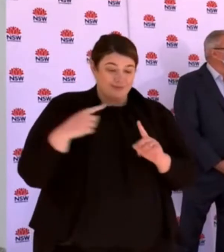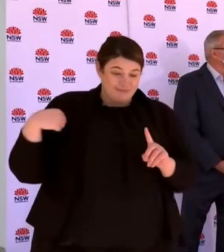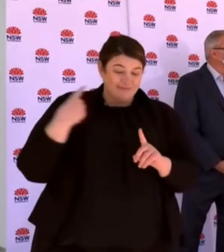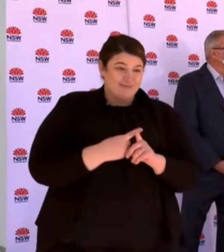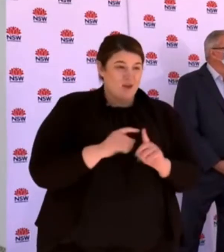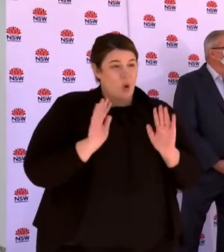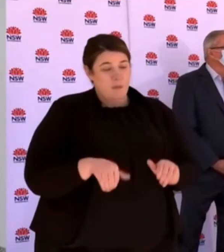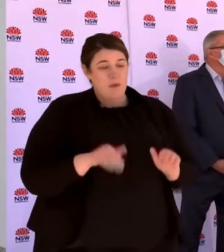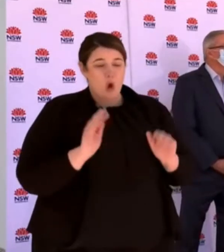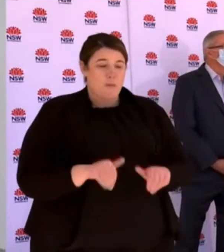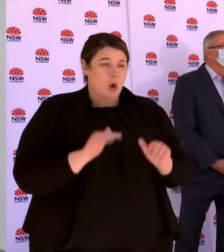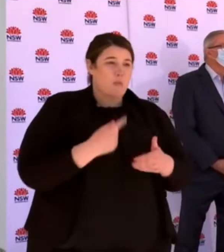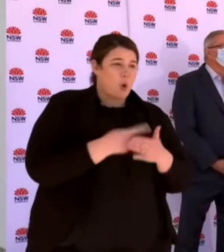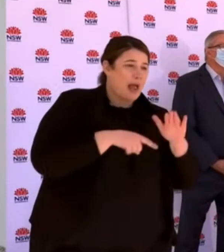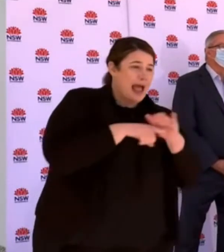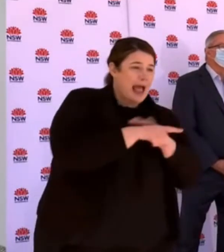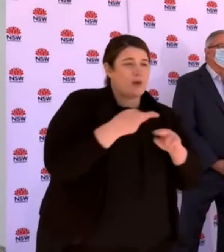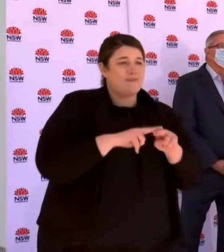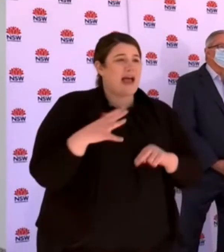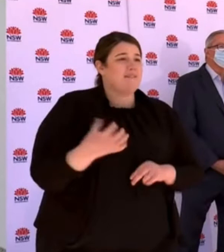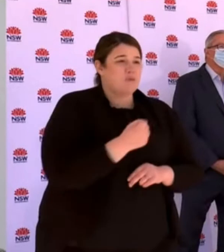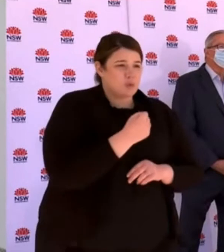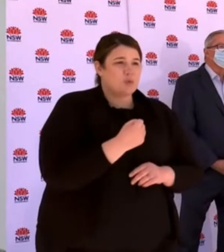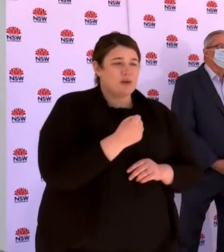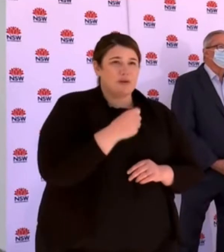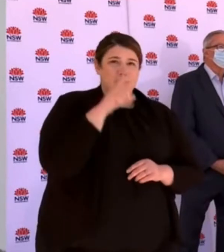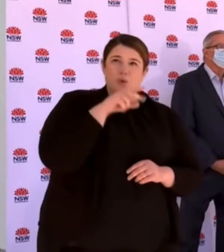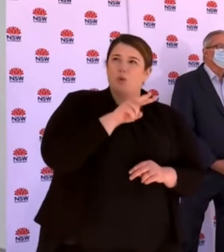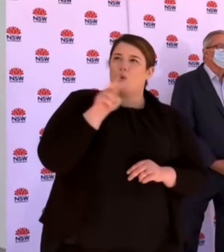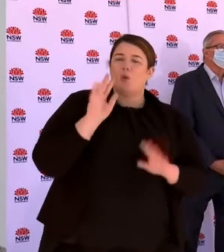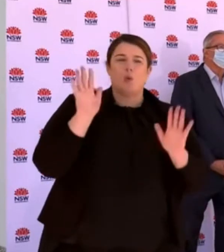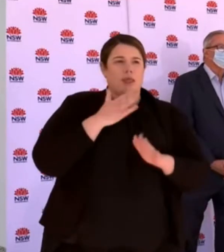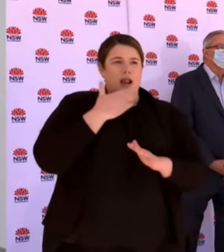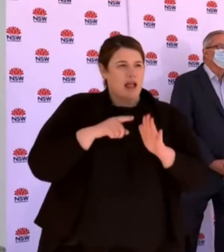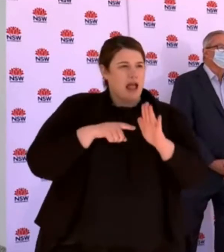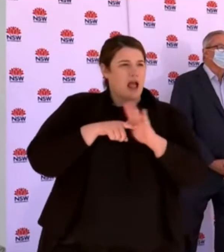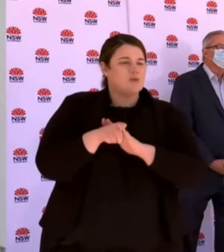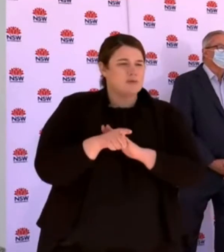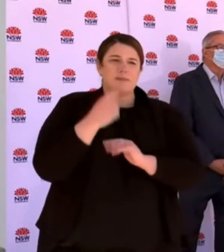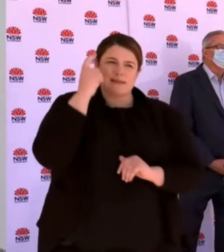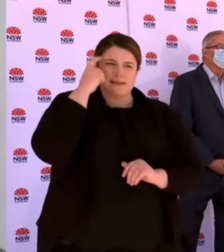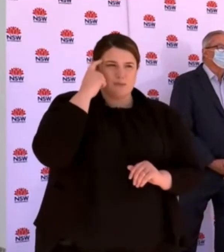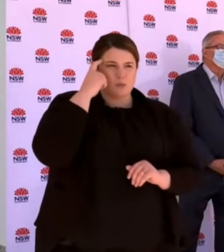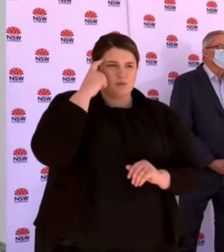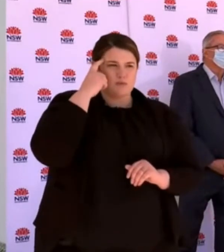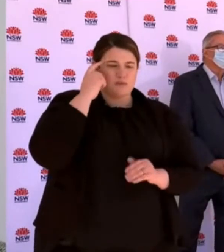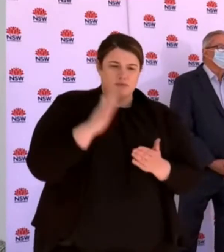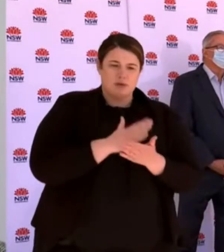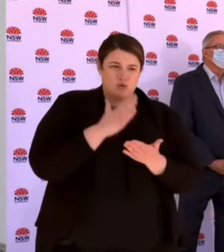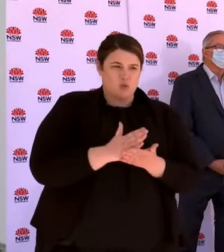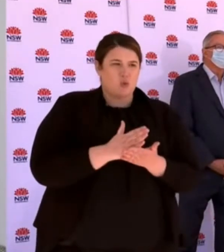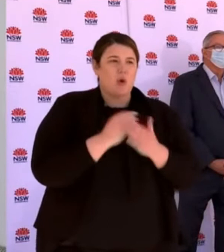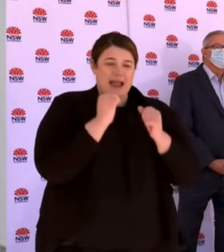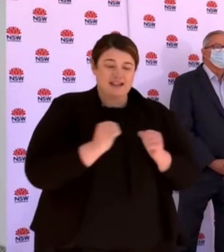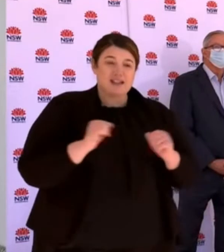of having to stay at home but for essential purposes. I know that people will want to take advantage of the weather. Please exercise sensibly. Please